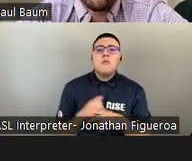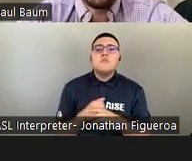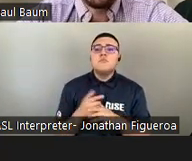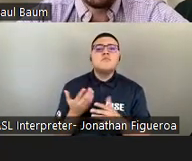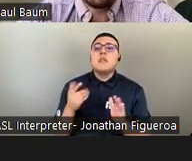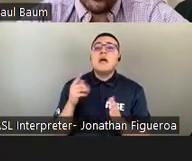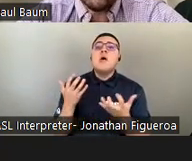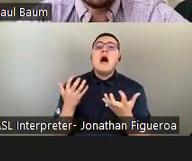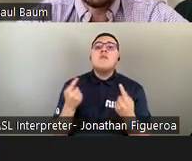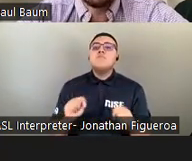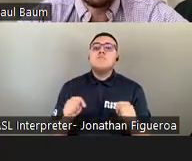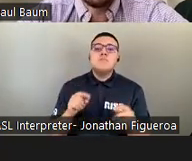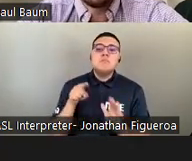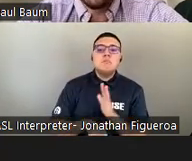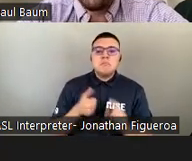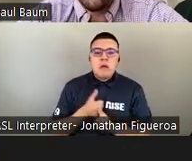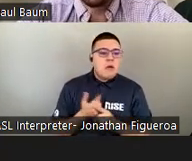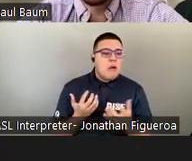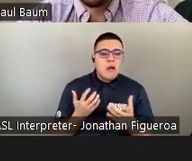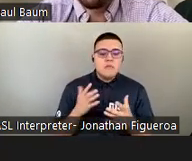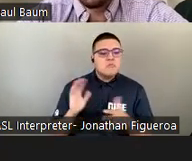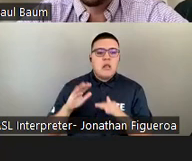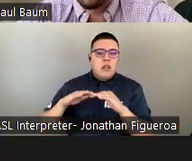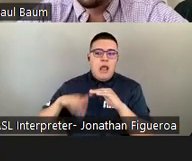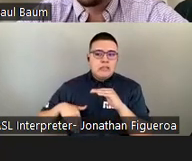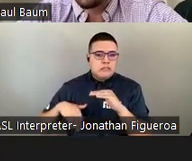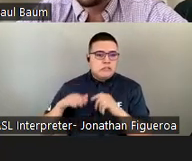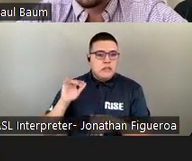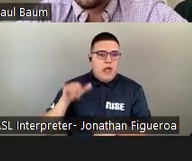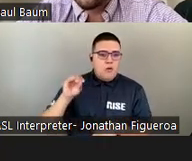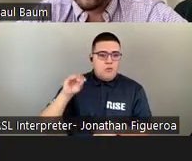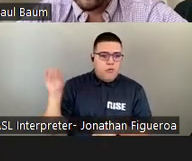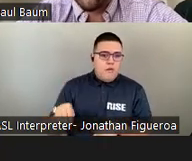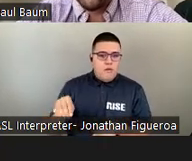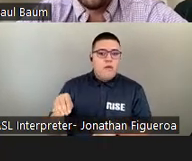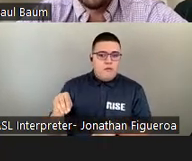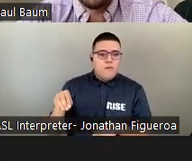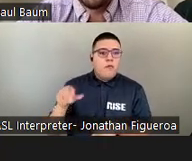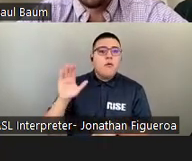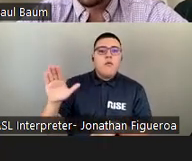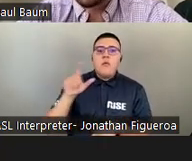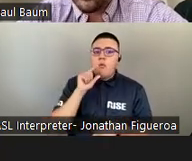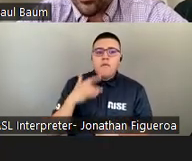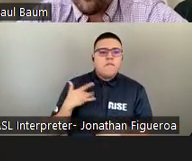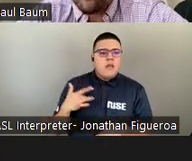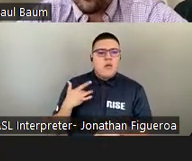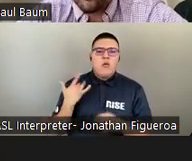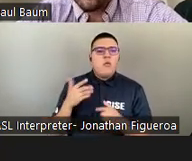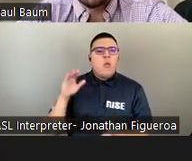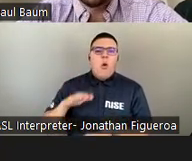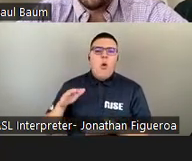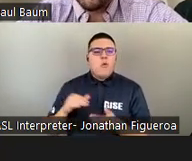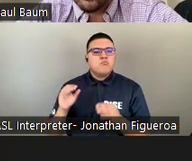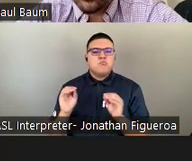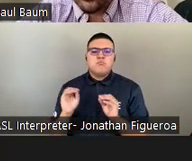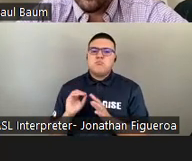half the rate of those who felt low or moderate social support. less than half. This